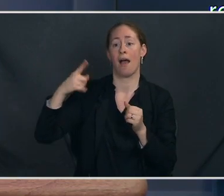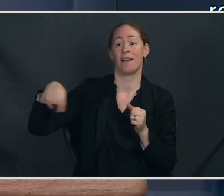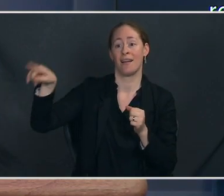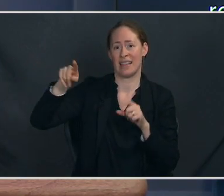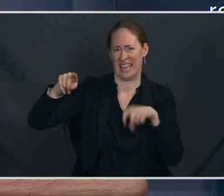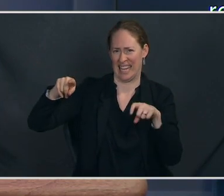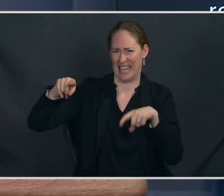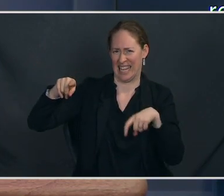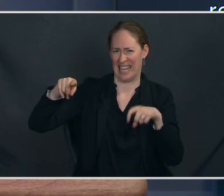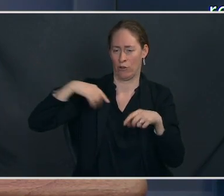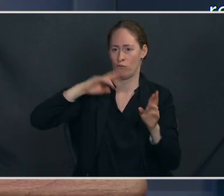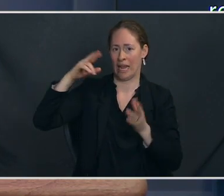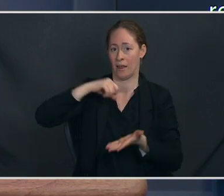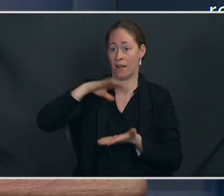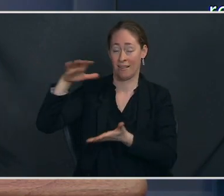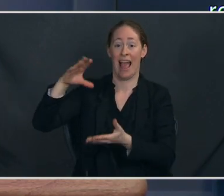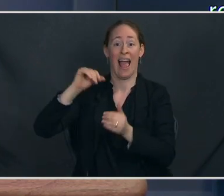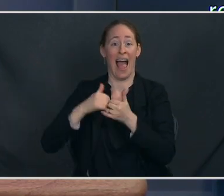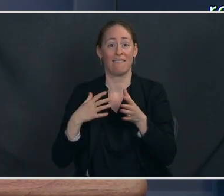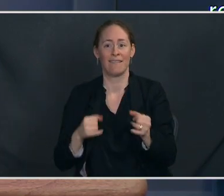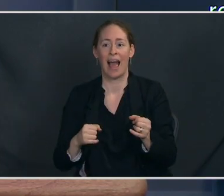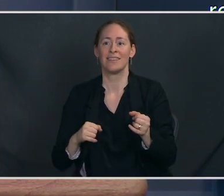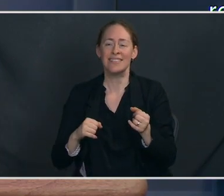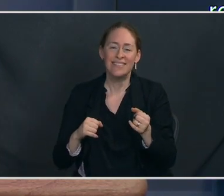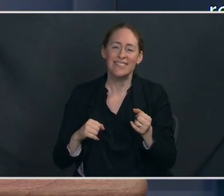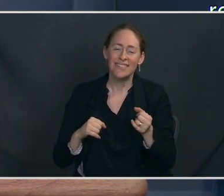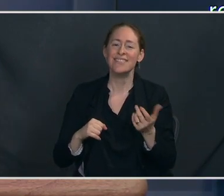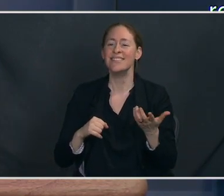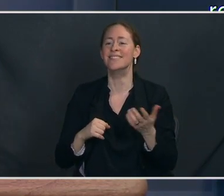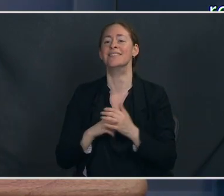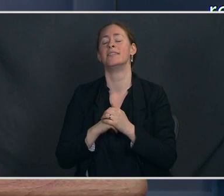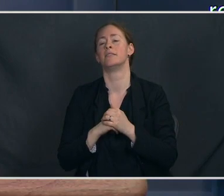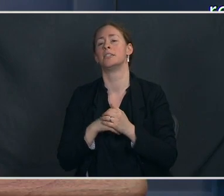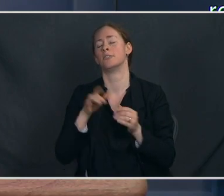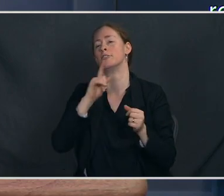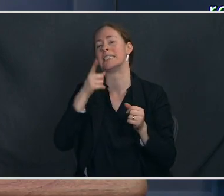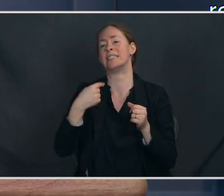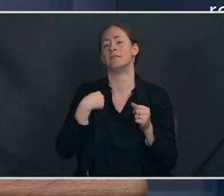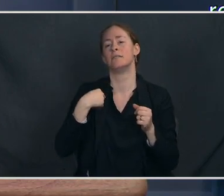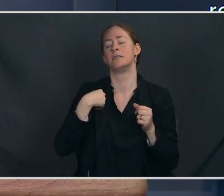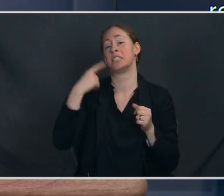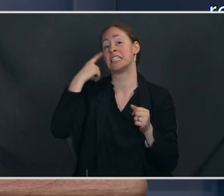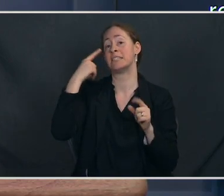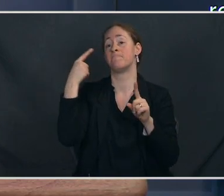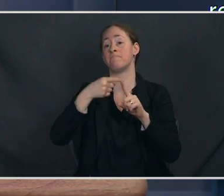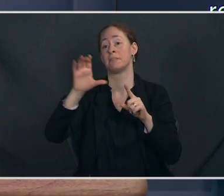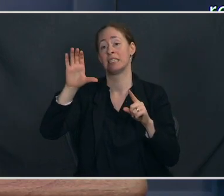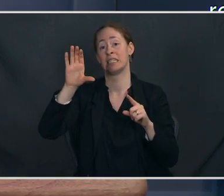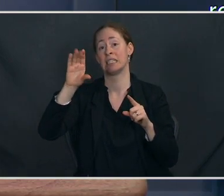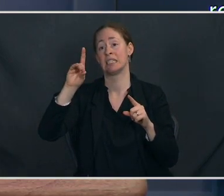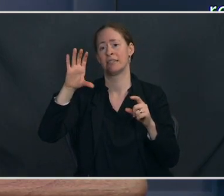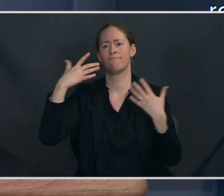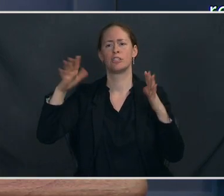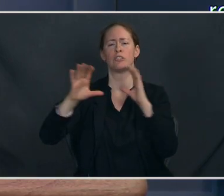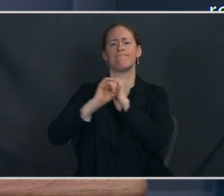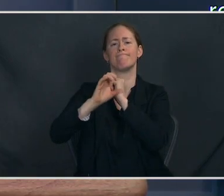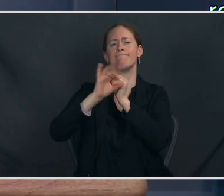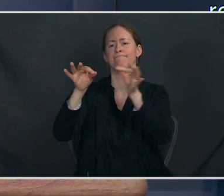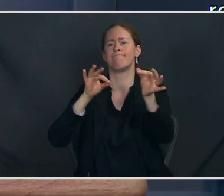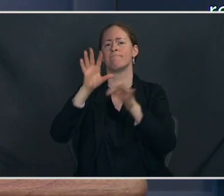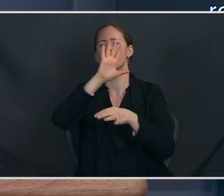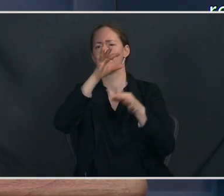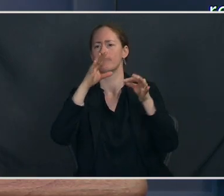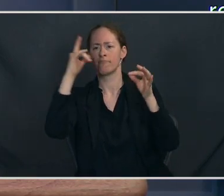the pace, the guidelines will, of course, be publicized by the CDC. They have their first briefing tomorrow. We'll see if they have an update on